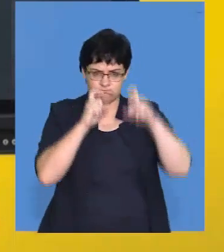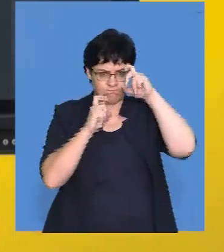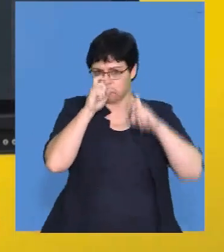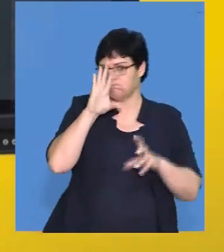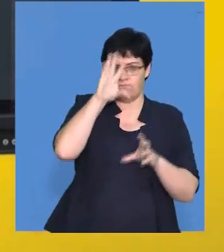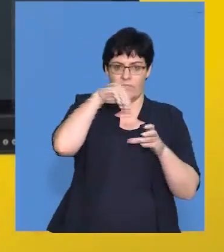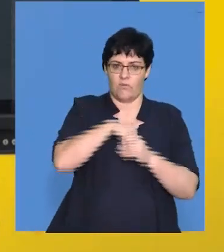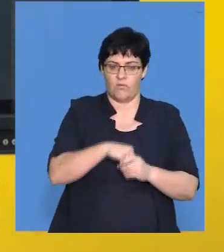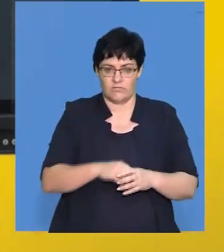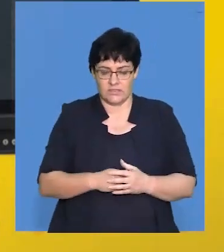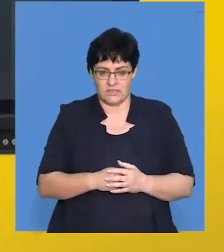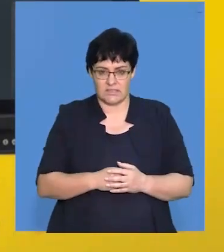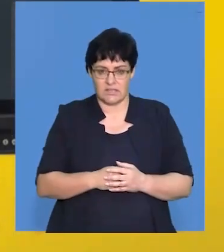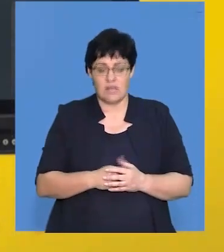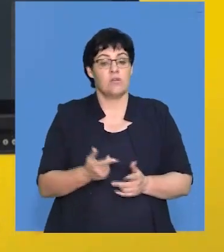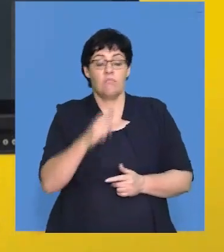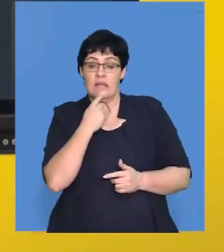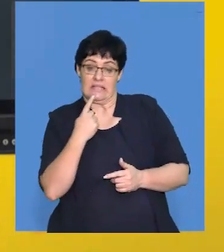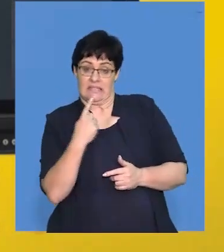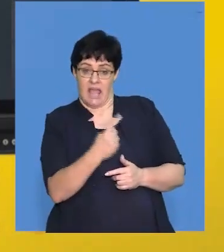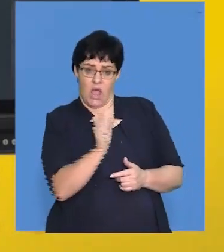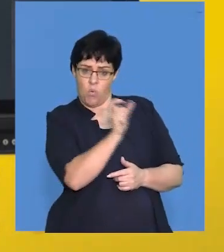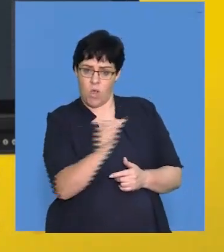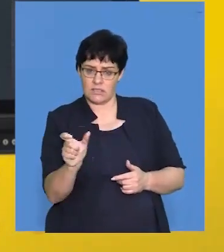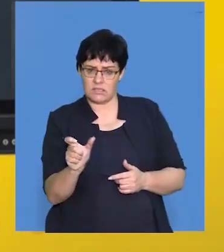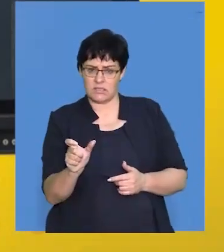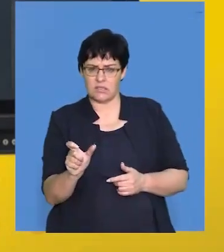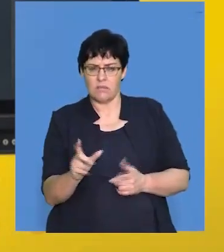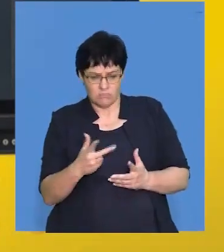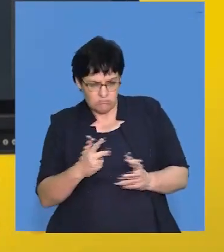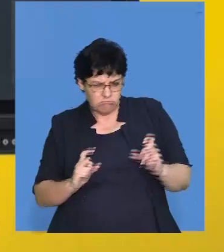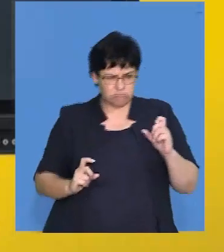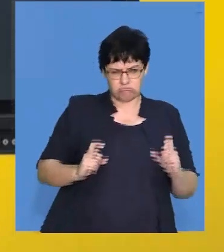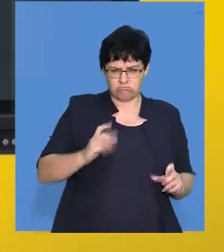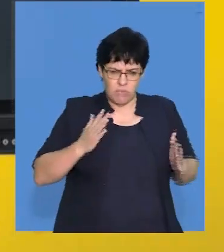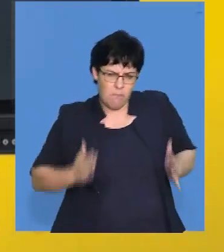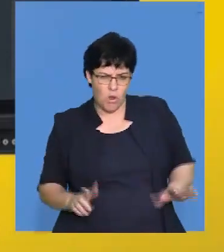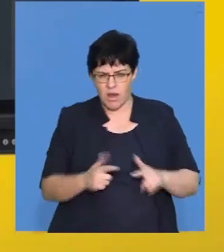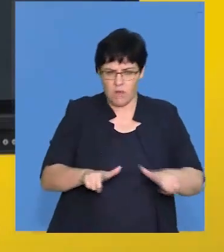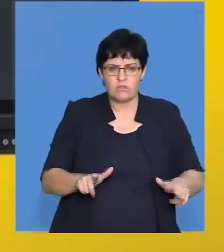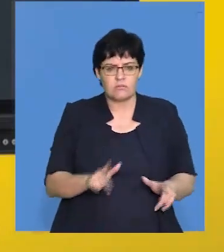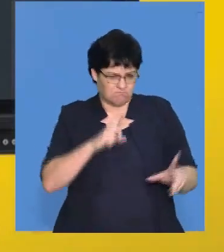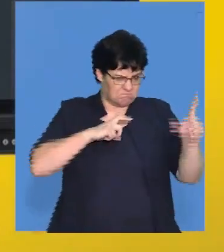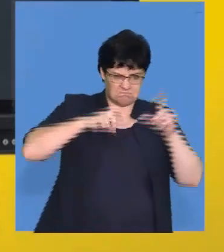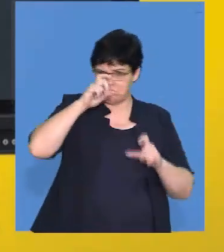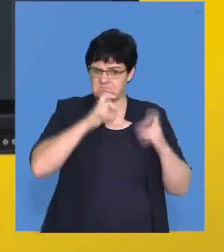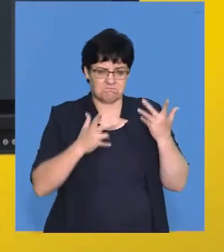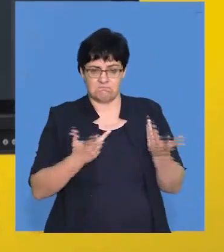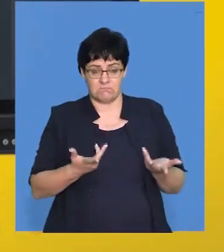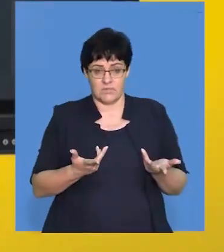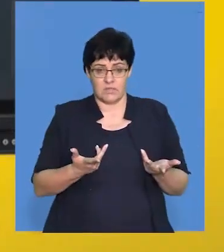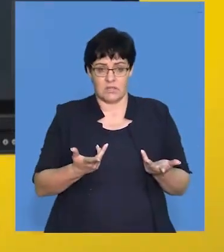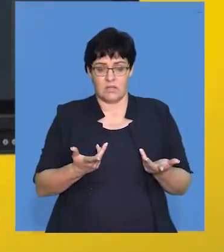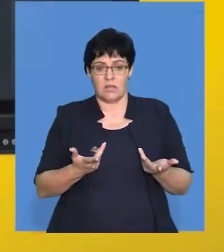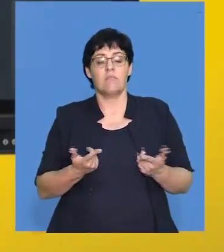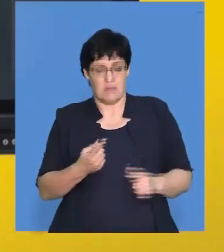facial expression that when they say those words, they would use that gesture or facial expression or body